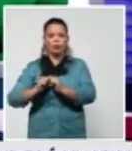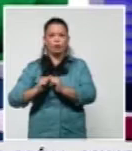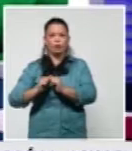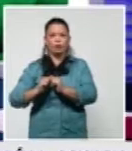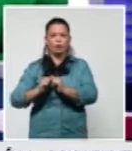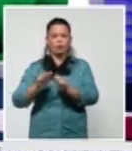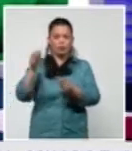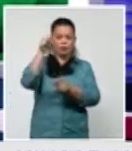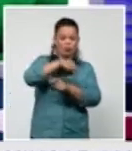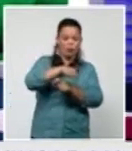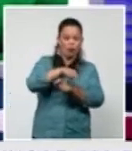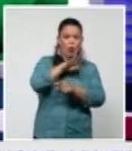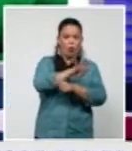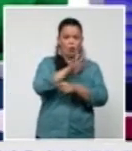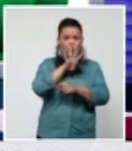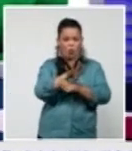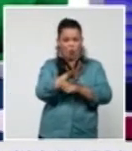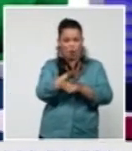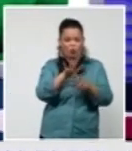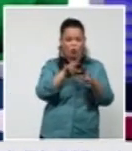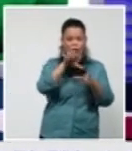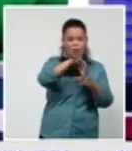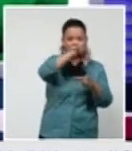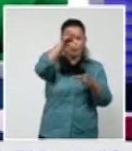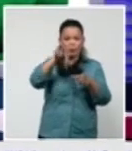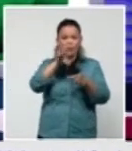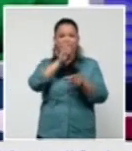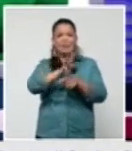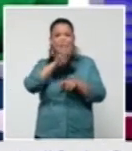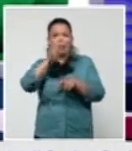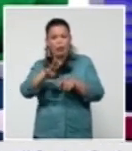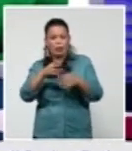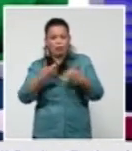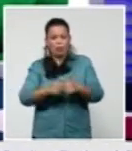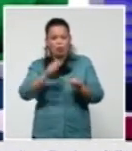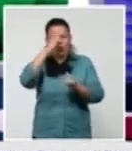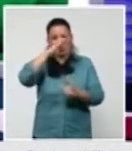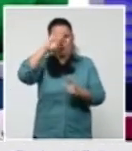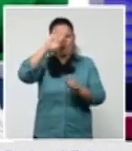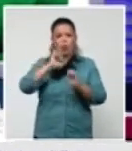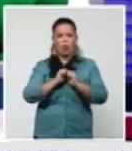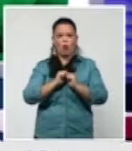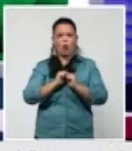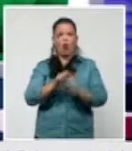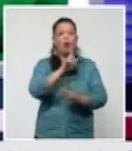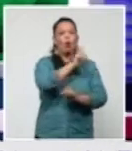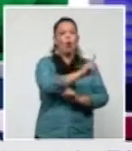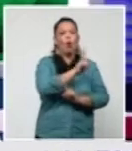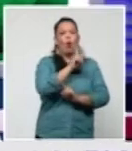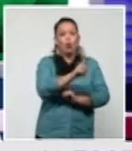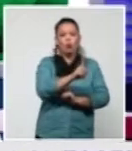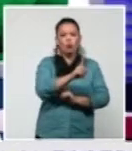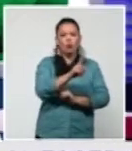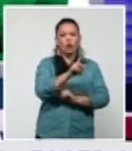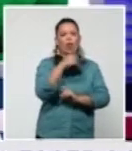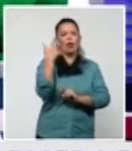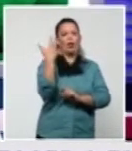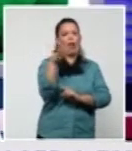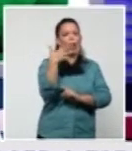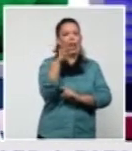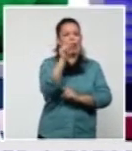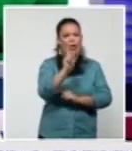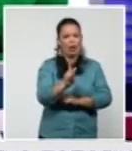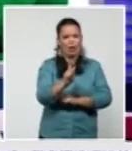37 or 84% of the 44 cases yesterday were asymptomatic at the time of testing.